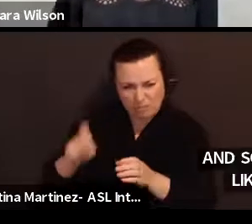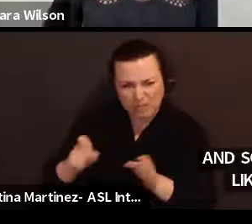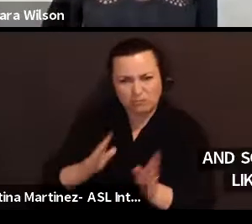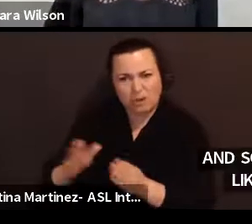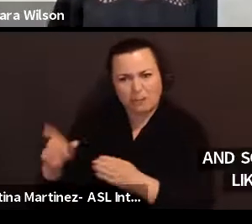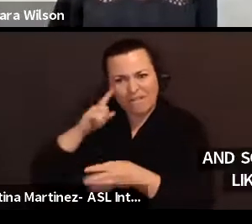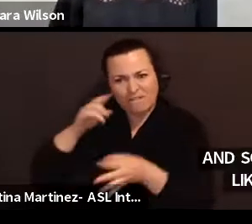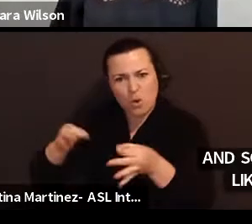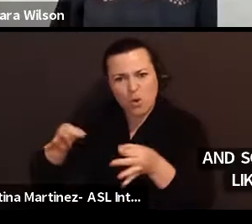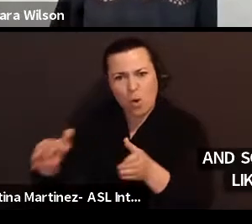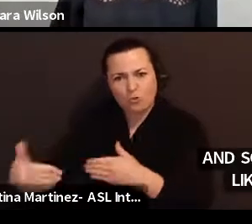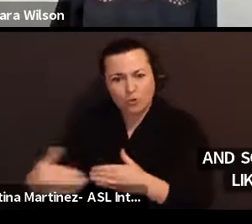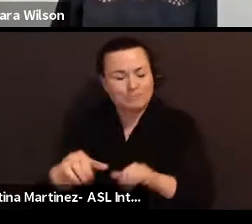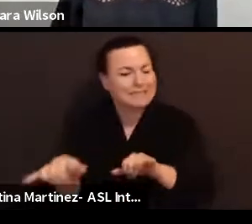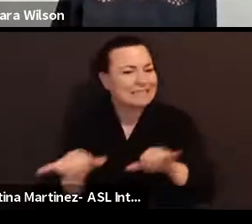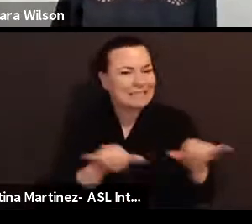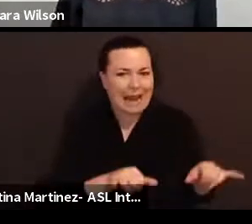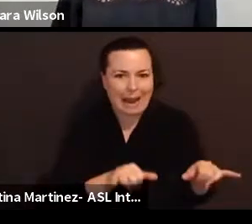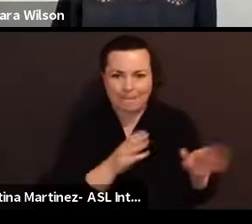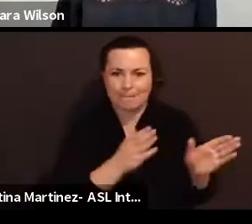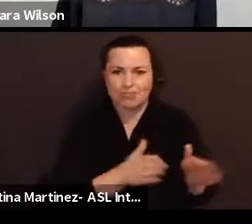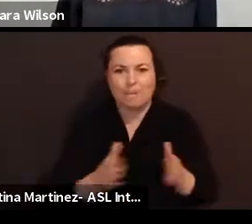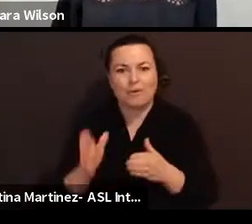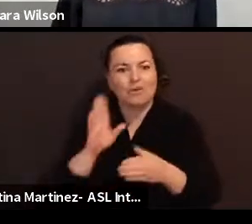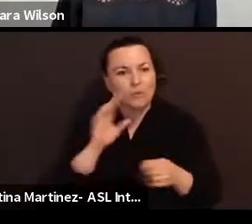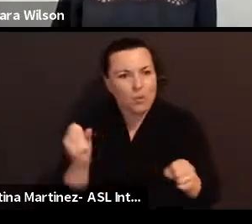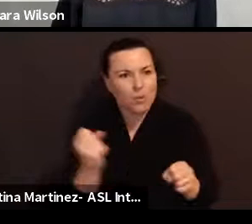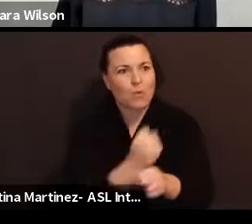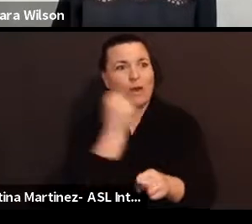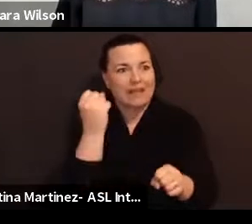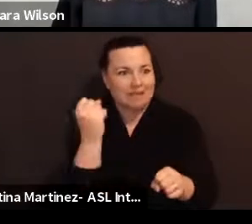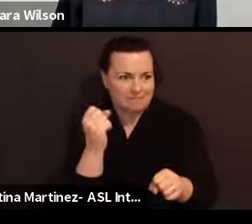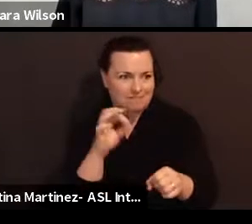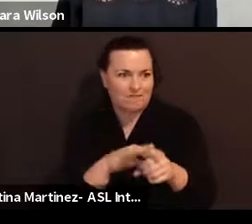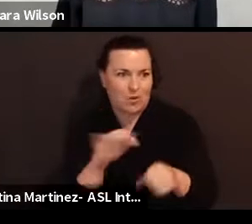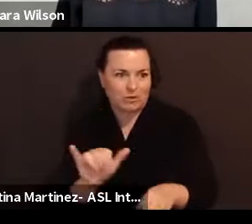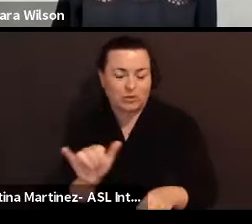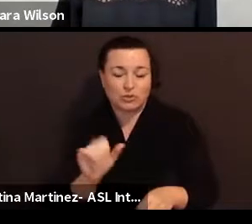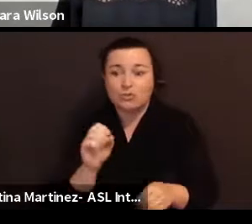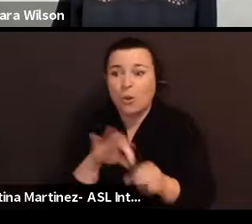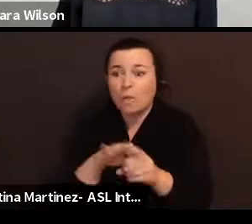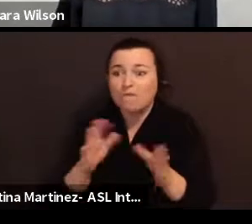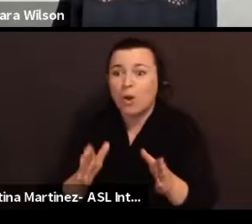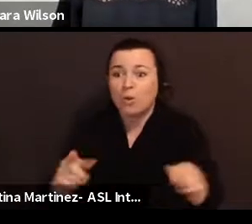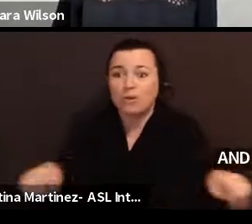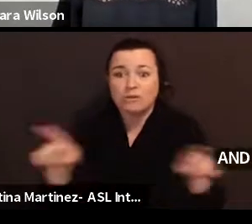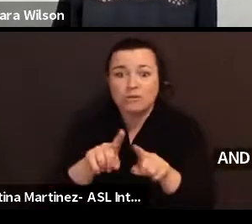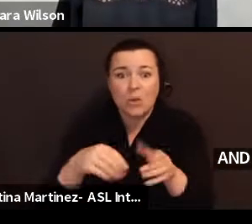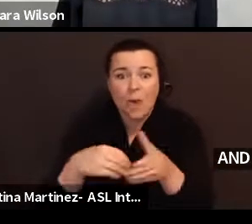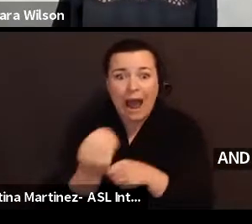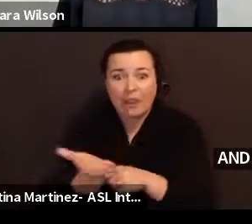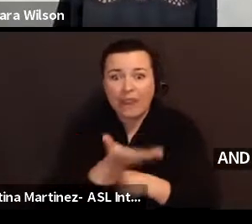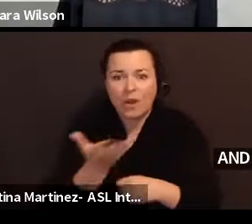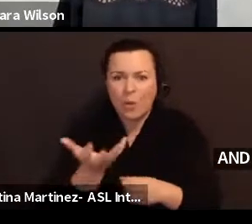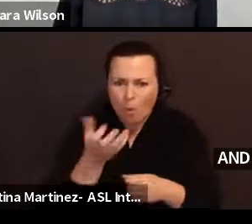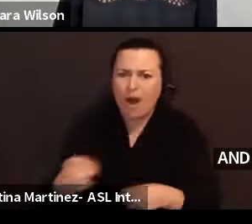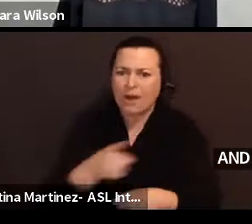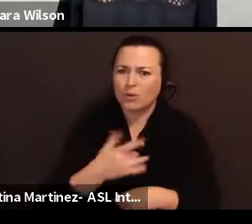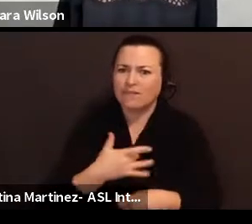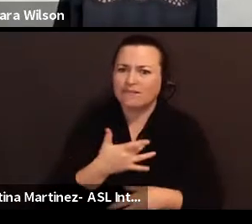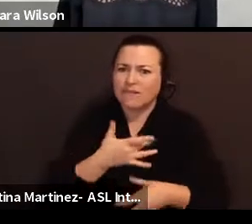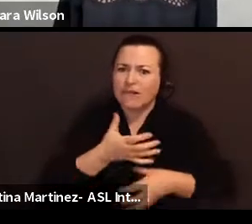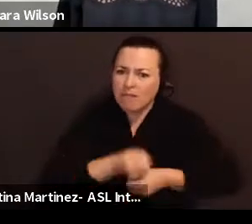prepared. And so voters, if you're out there, if you're listening to this, you should feel confident. We want you to go vote. Your